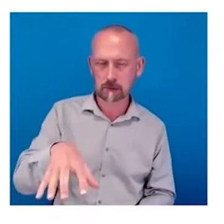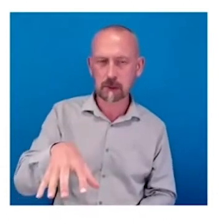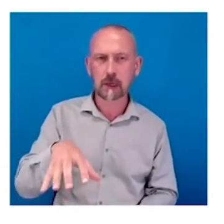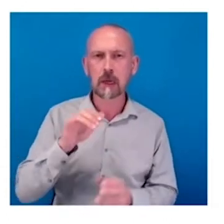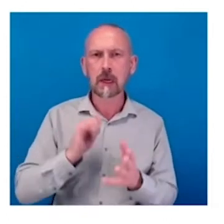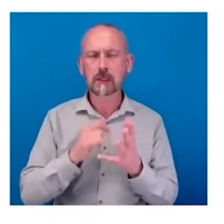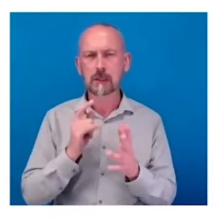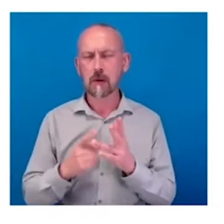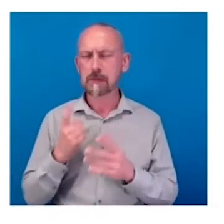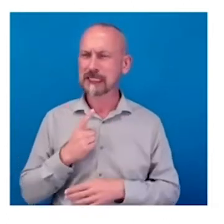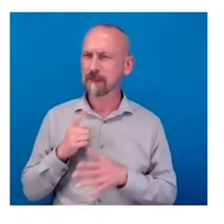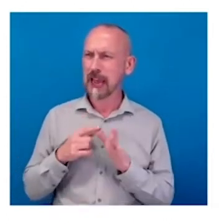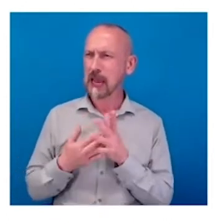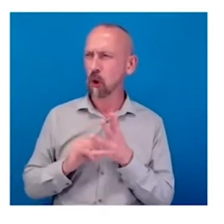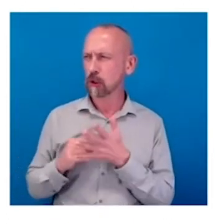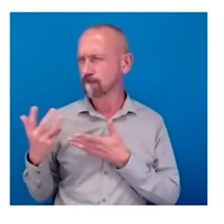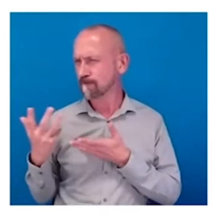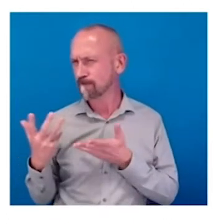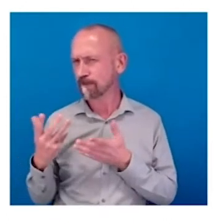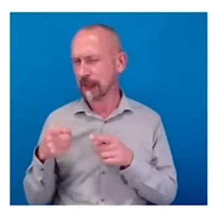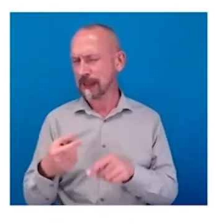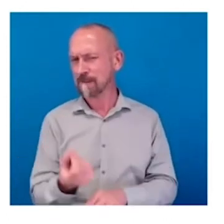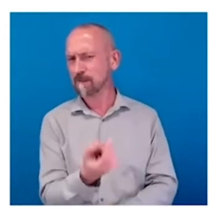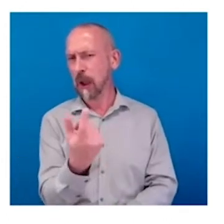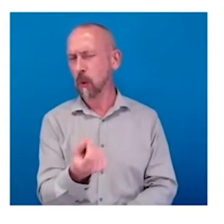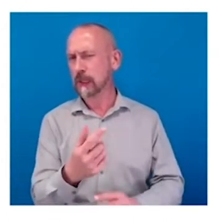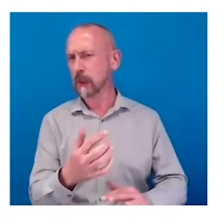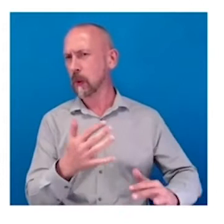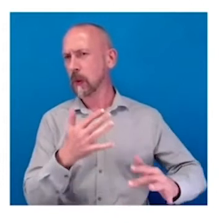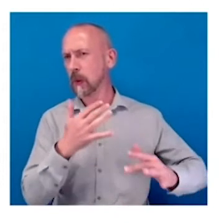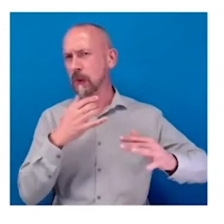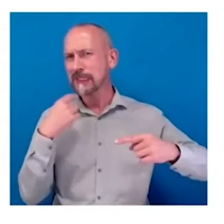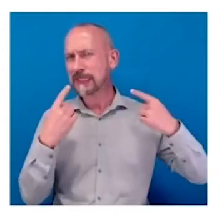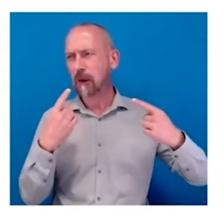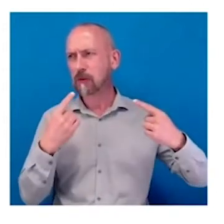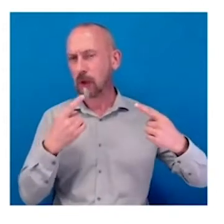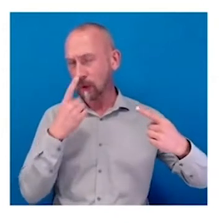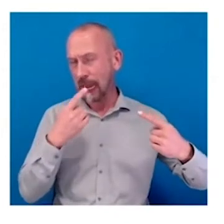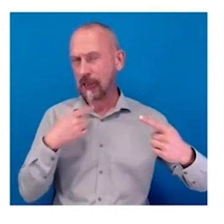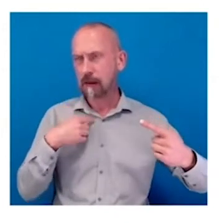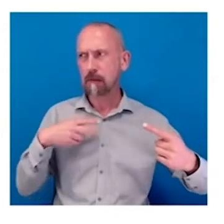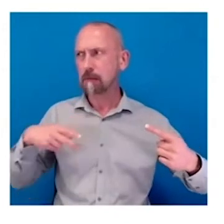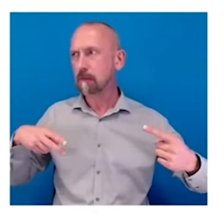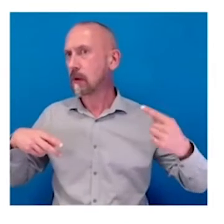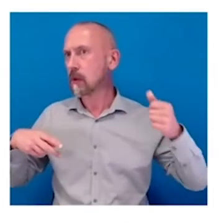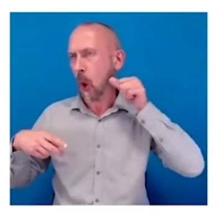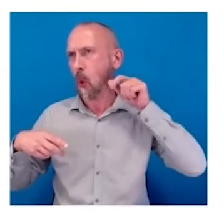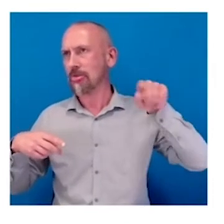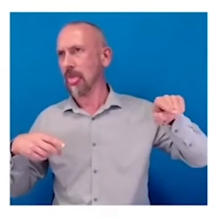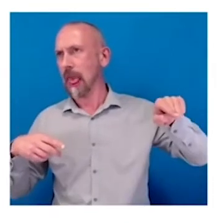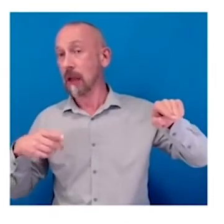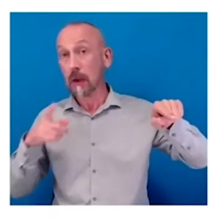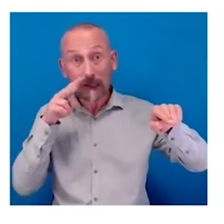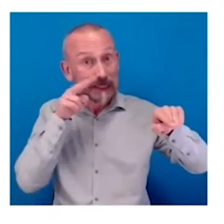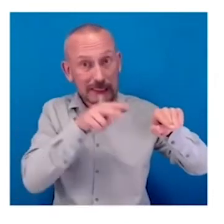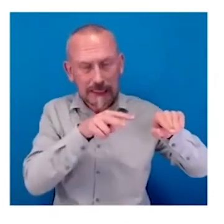fountain enabled us to get a sense of where we were in relation to it, even though we couldn't see it all the time. But because